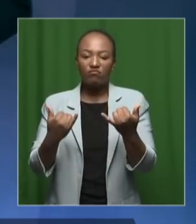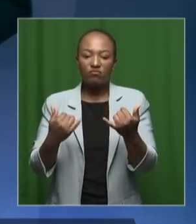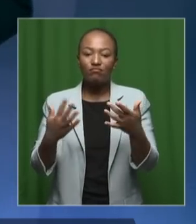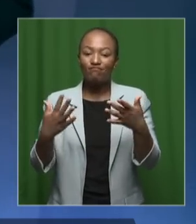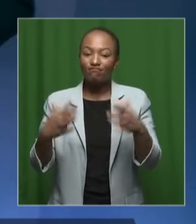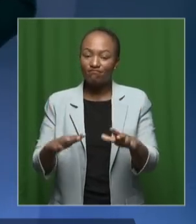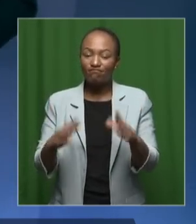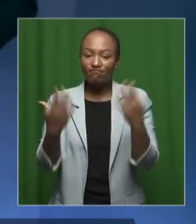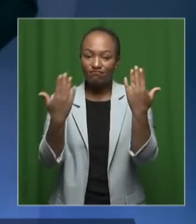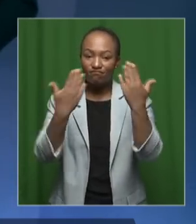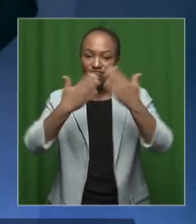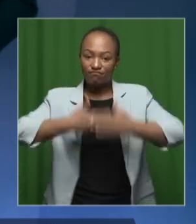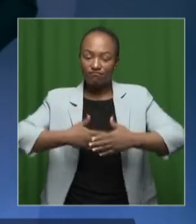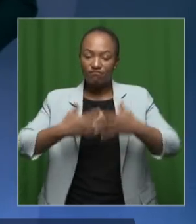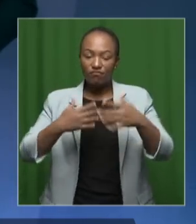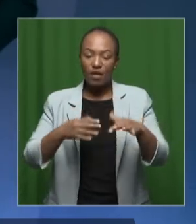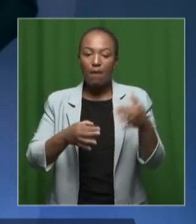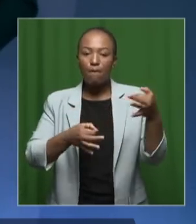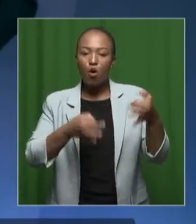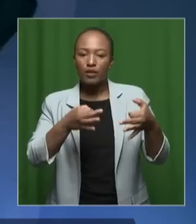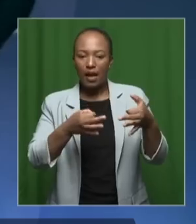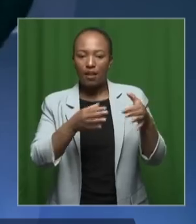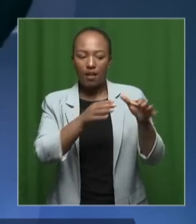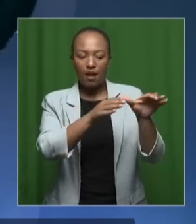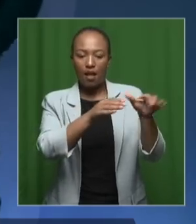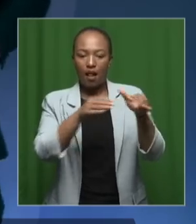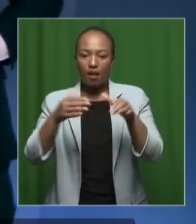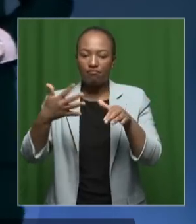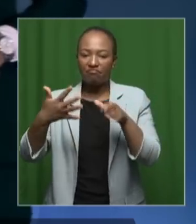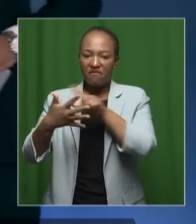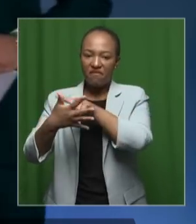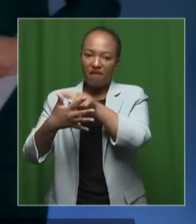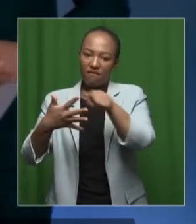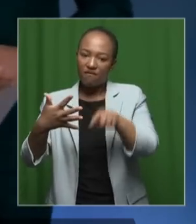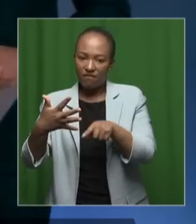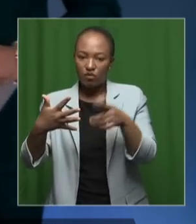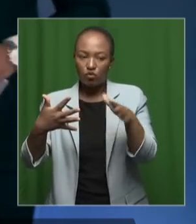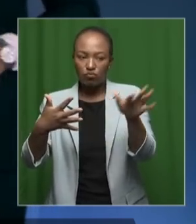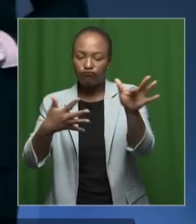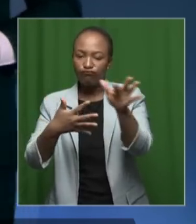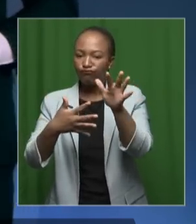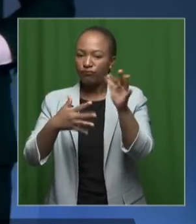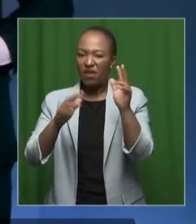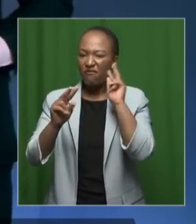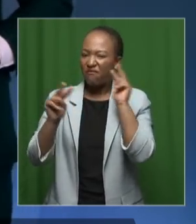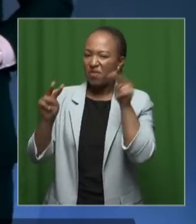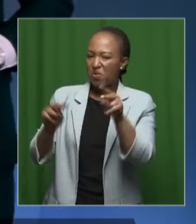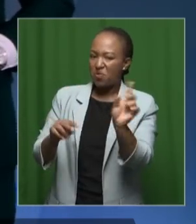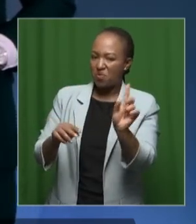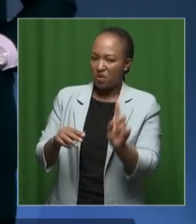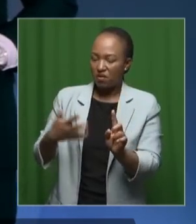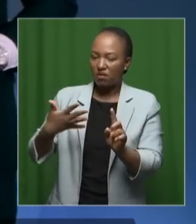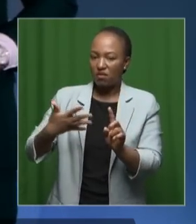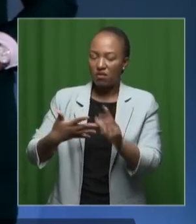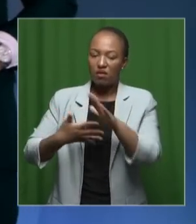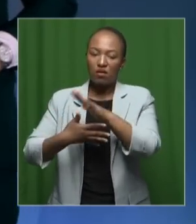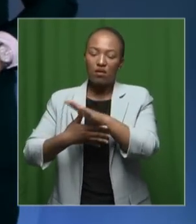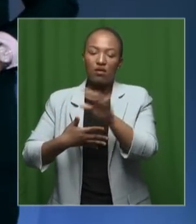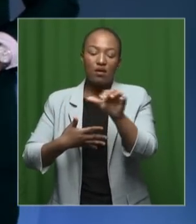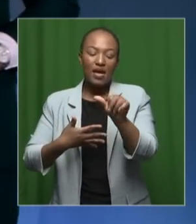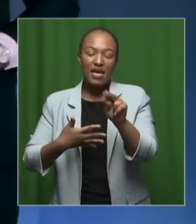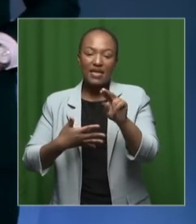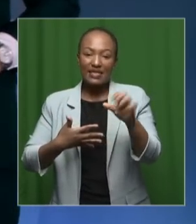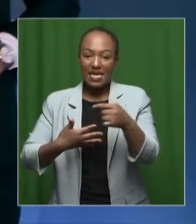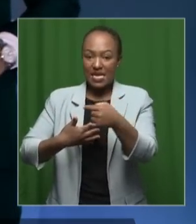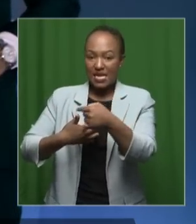this evening, we've invited 5 political parties to come and give us their views on this very important issue. Representing the African National Congress,